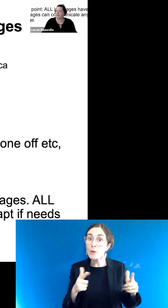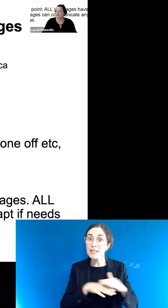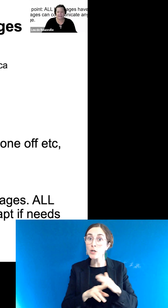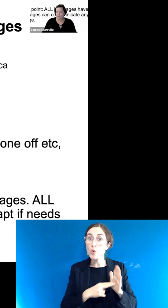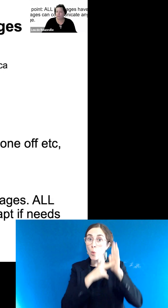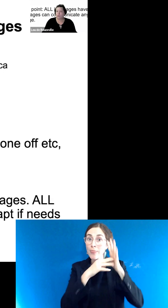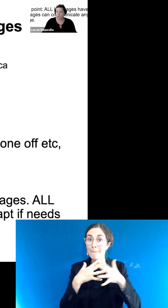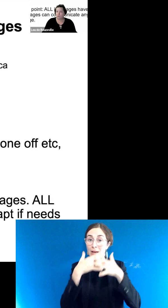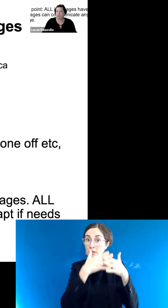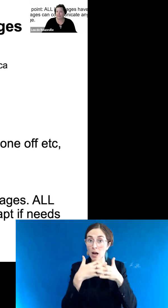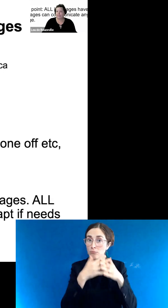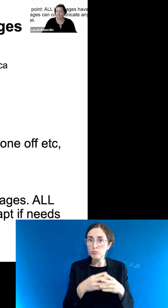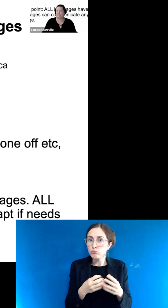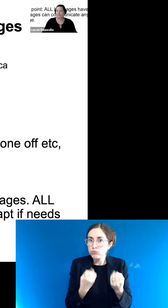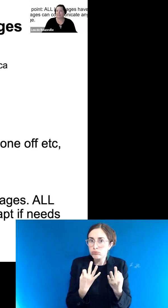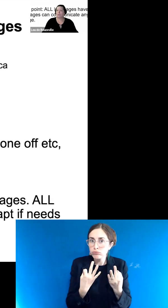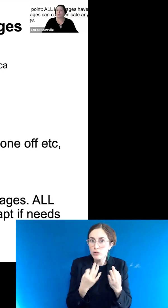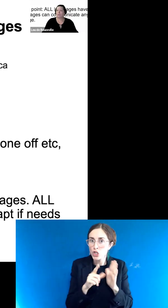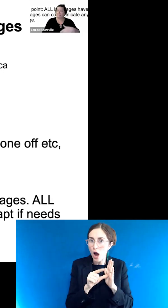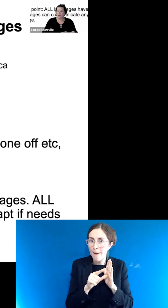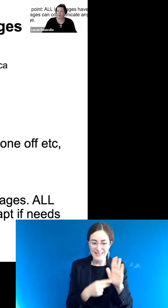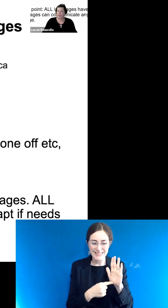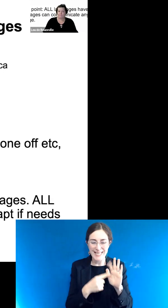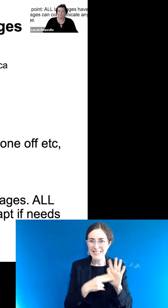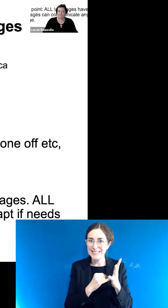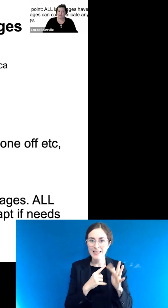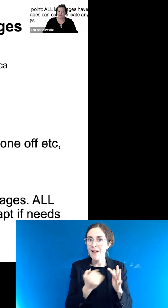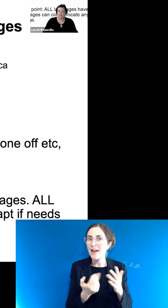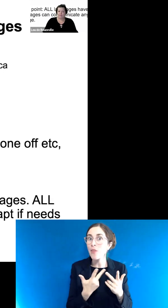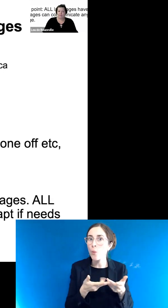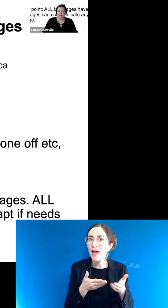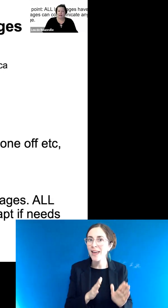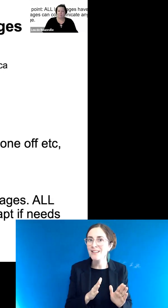So many languages don't show tense, they show time in other ways.